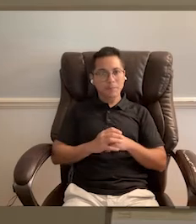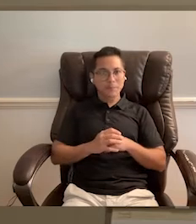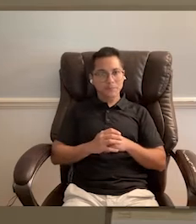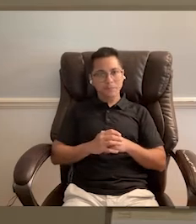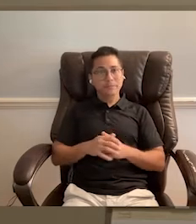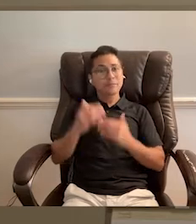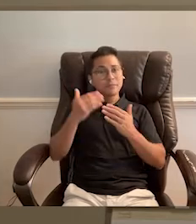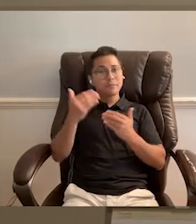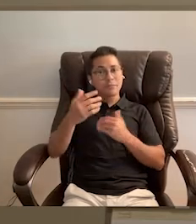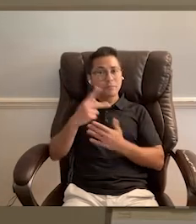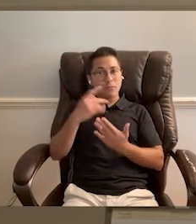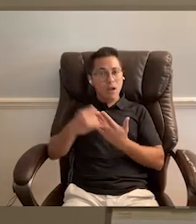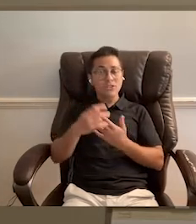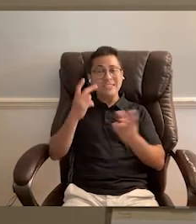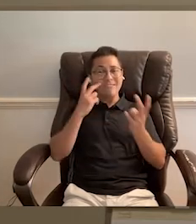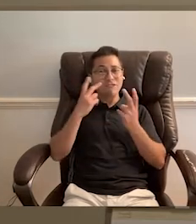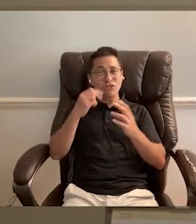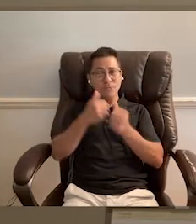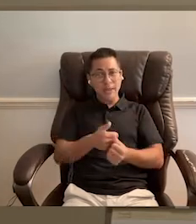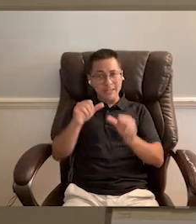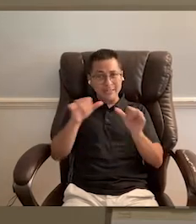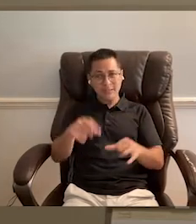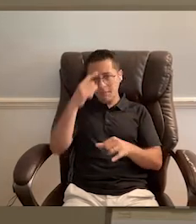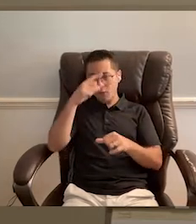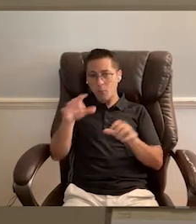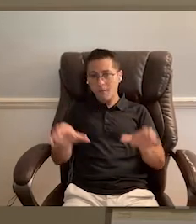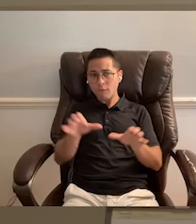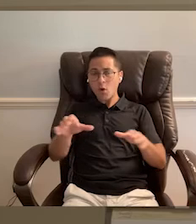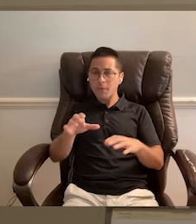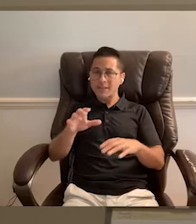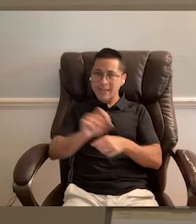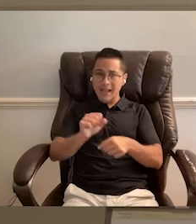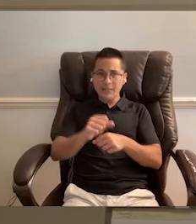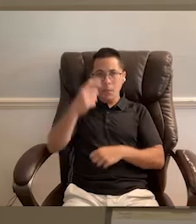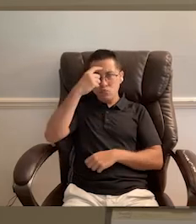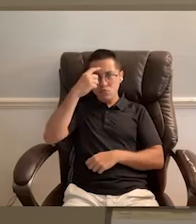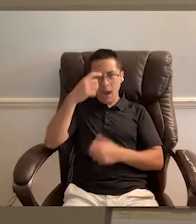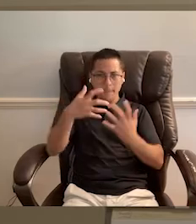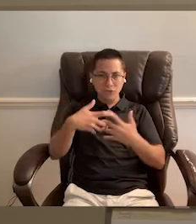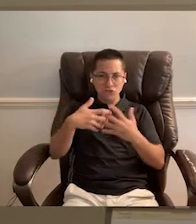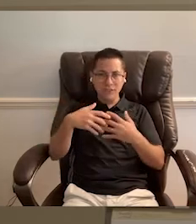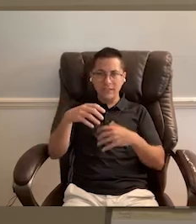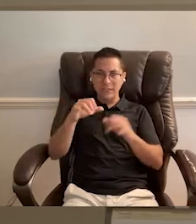then these flashes that you see are stimulus that stimulates the brain, and then we can tell what the person is wanting to do. So in this case, he wants to